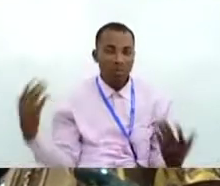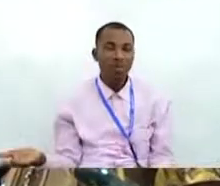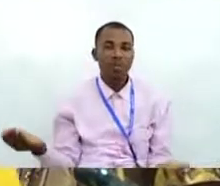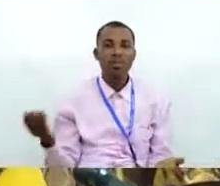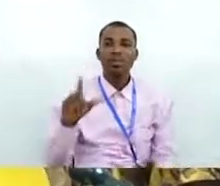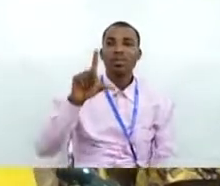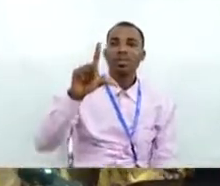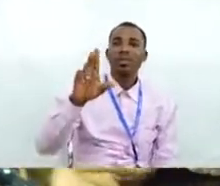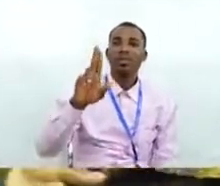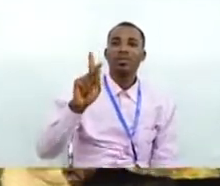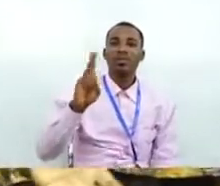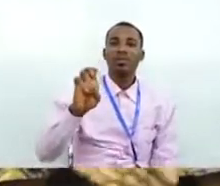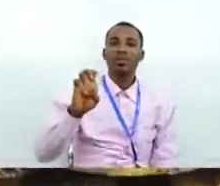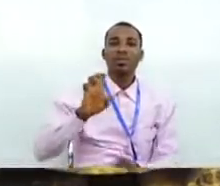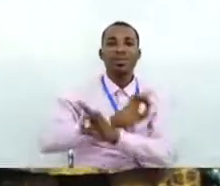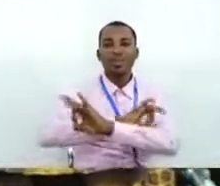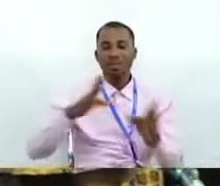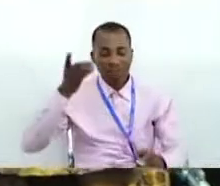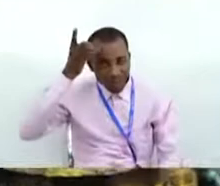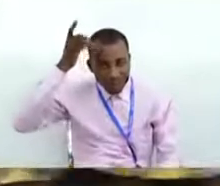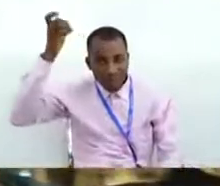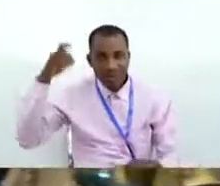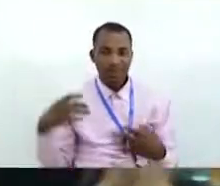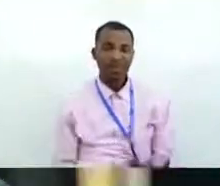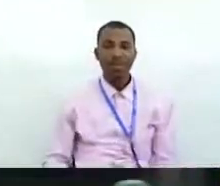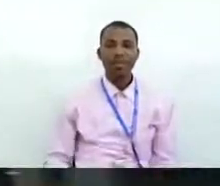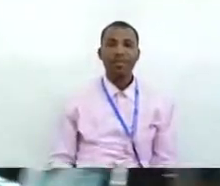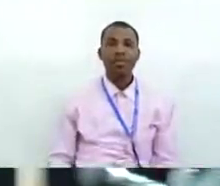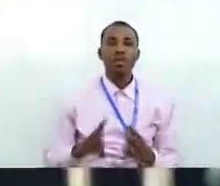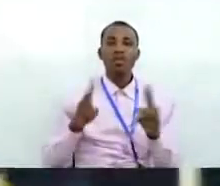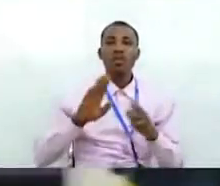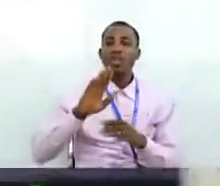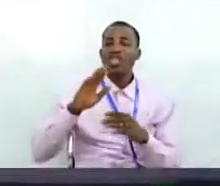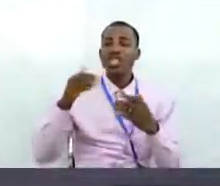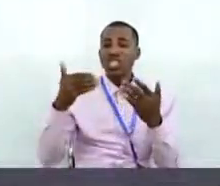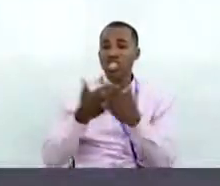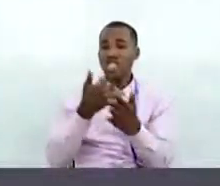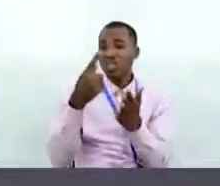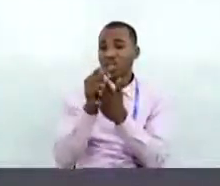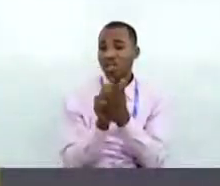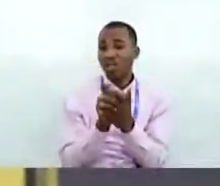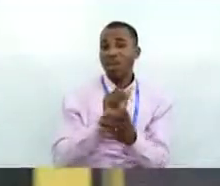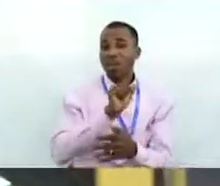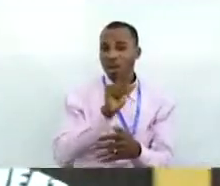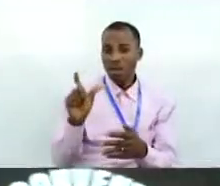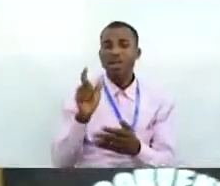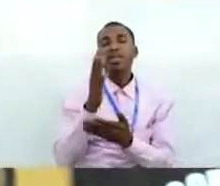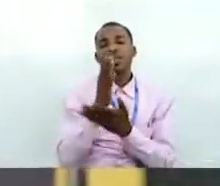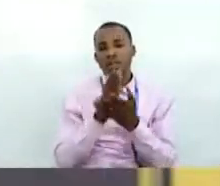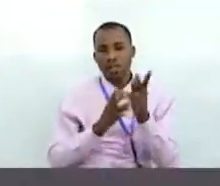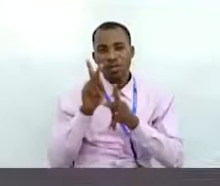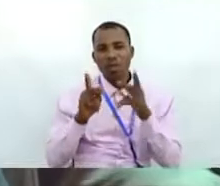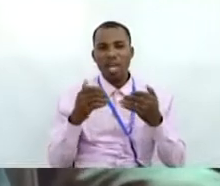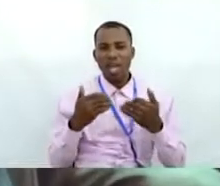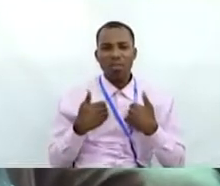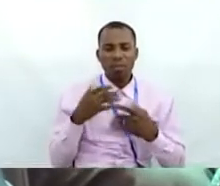for Luke, there's no dreams. The whole New Testament, sometimes people can have subjective